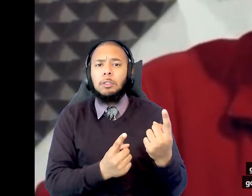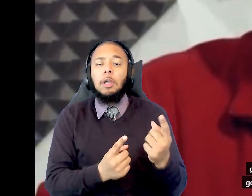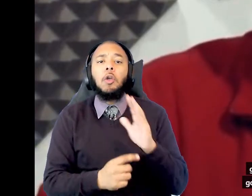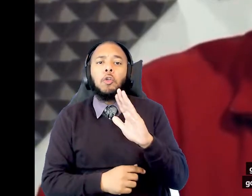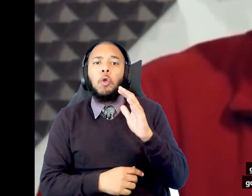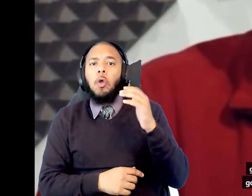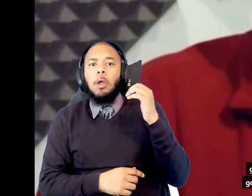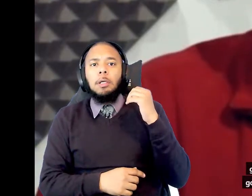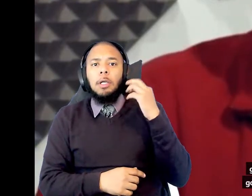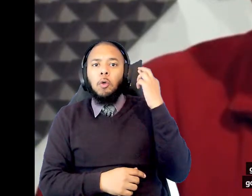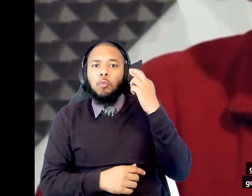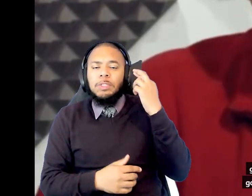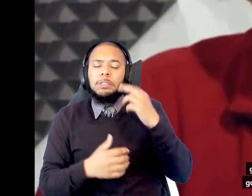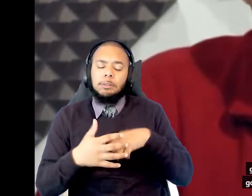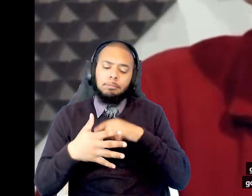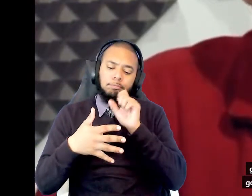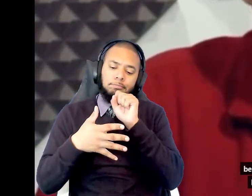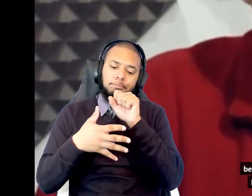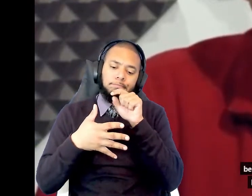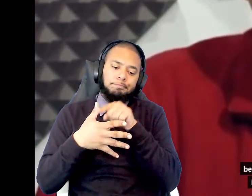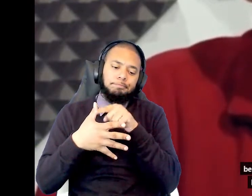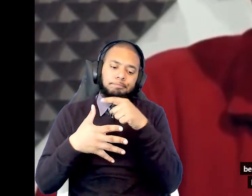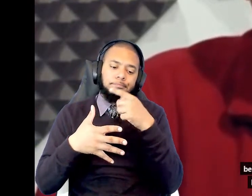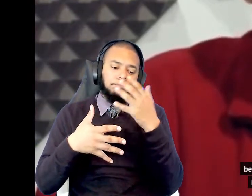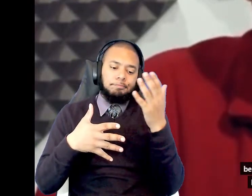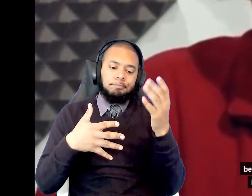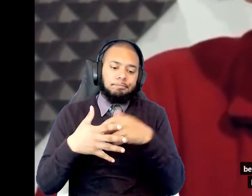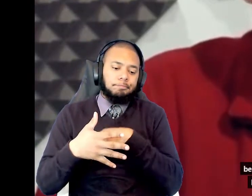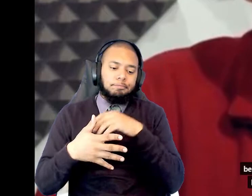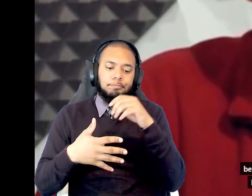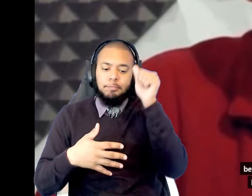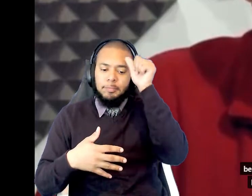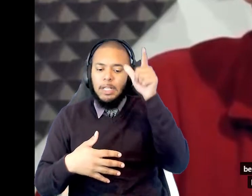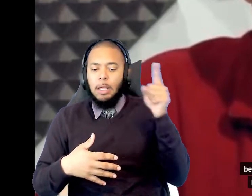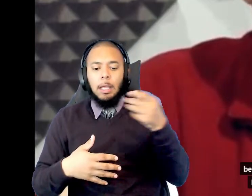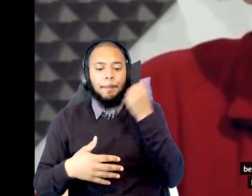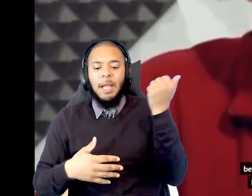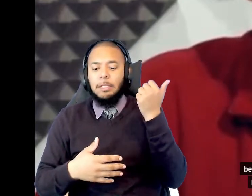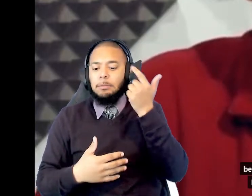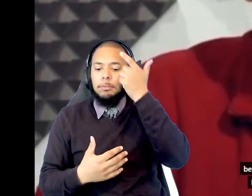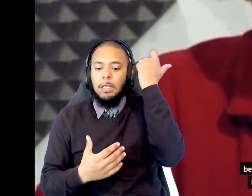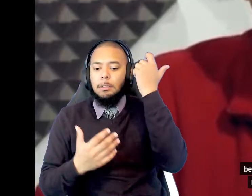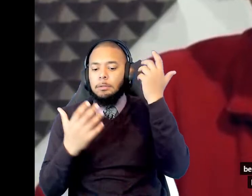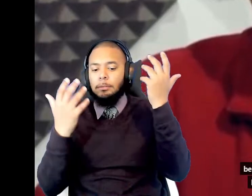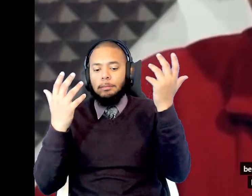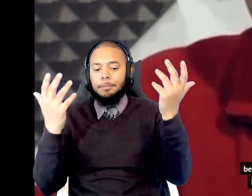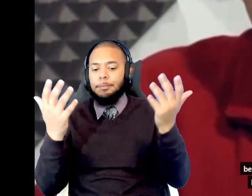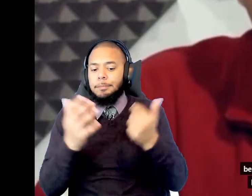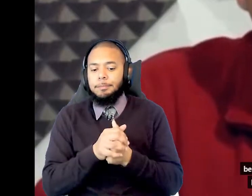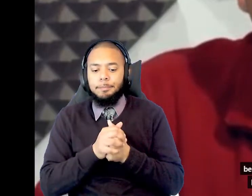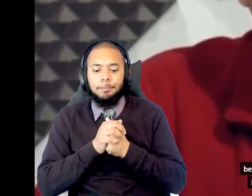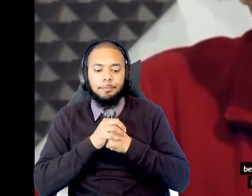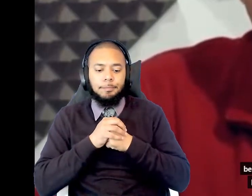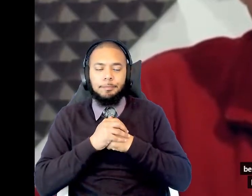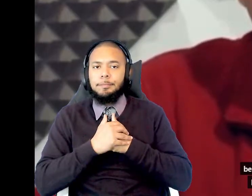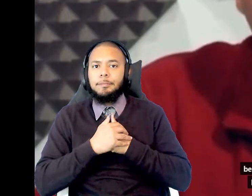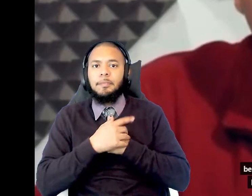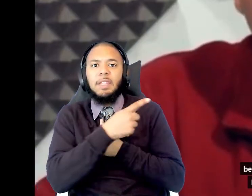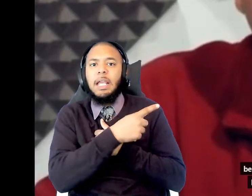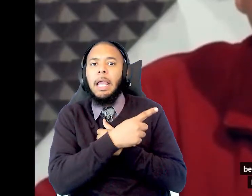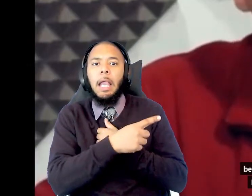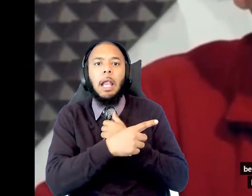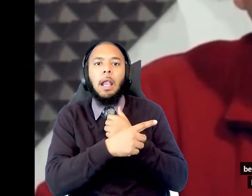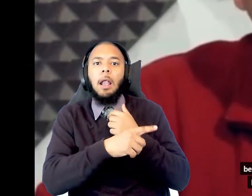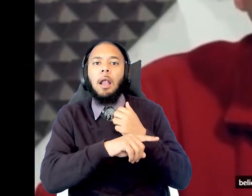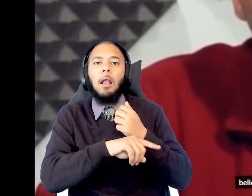why, and you're going to say, your claim would be Abraham Lincoln is the best president because he, won the Civil